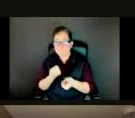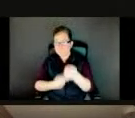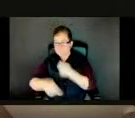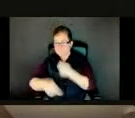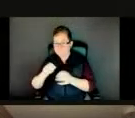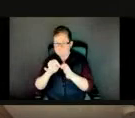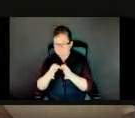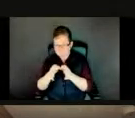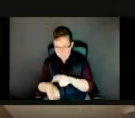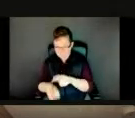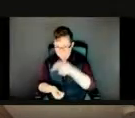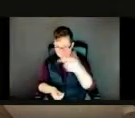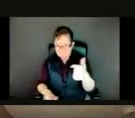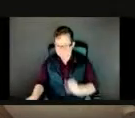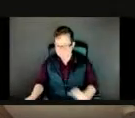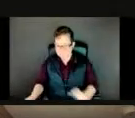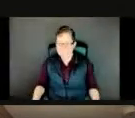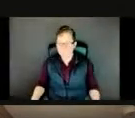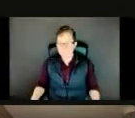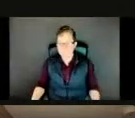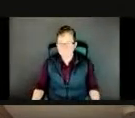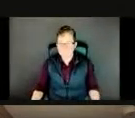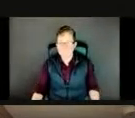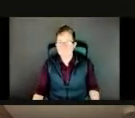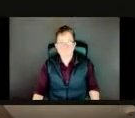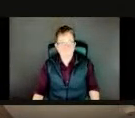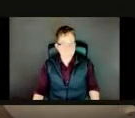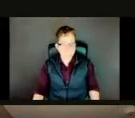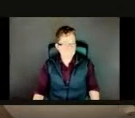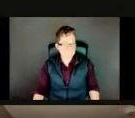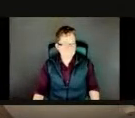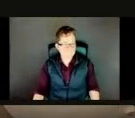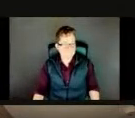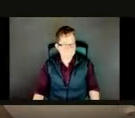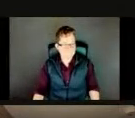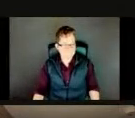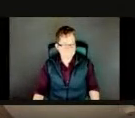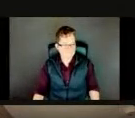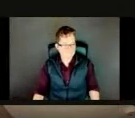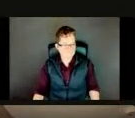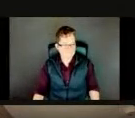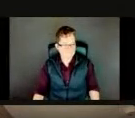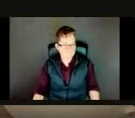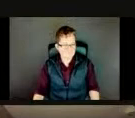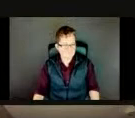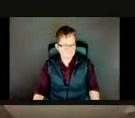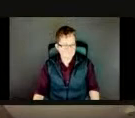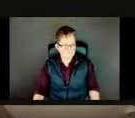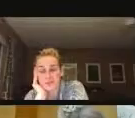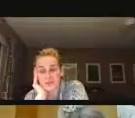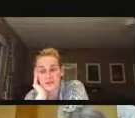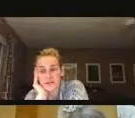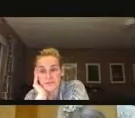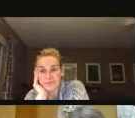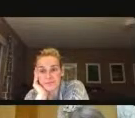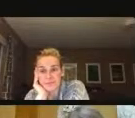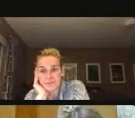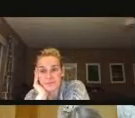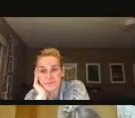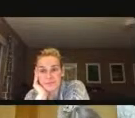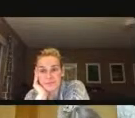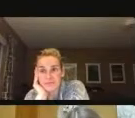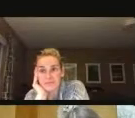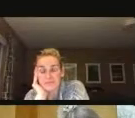A one-time grant to Safe Sleep United to expand their sheltering capacity, and then a one-time grant